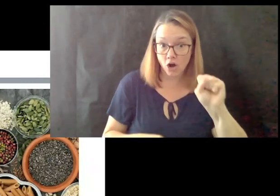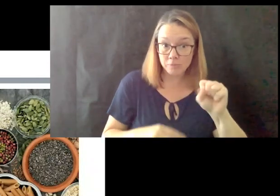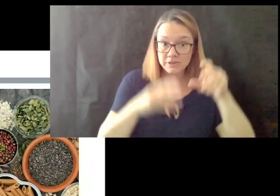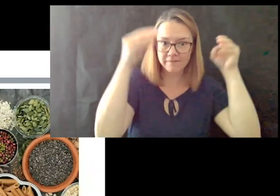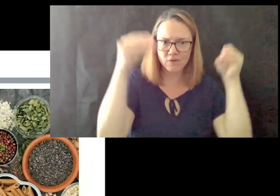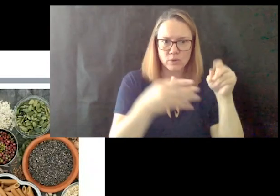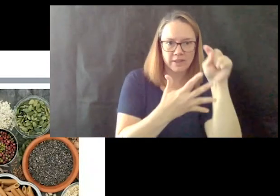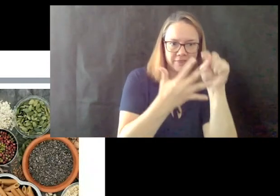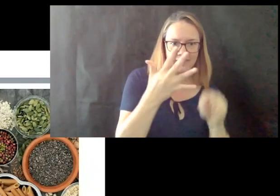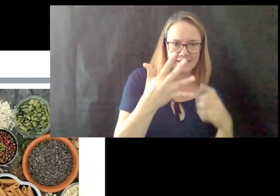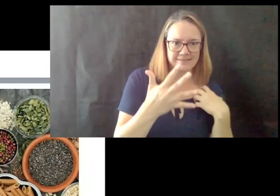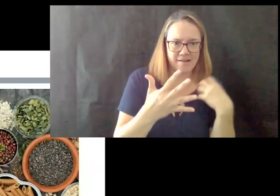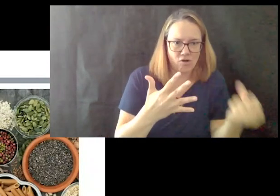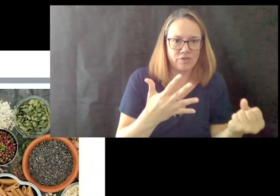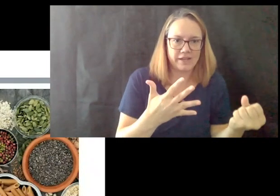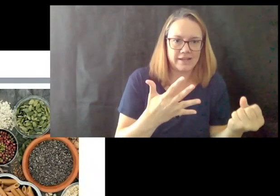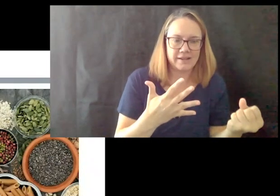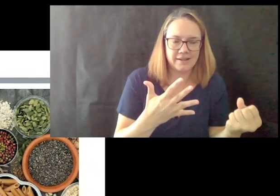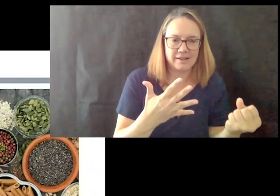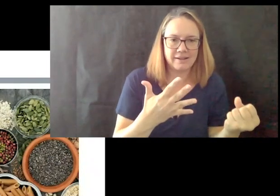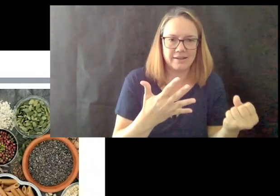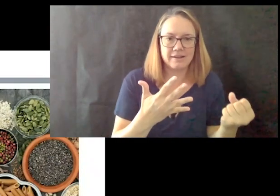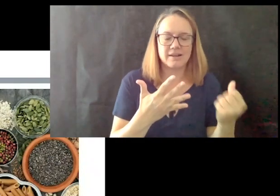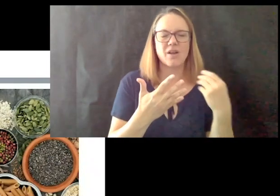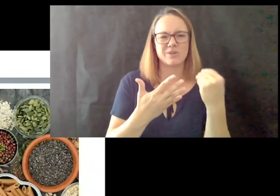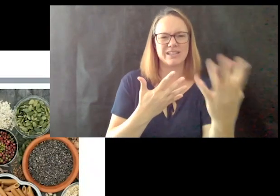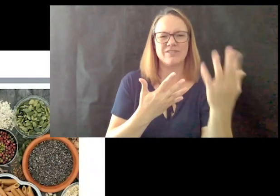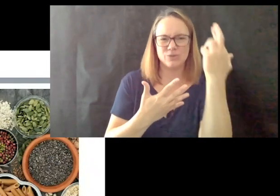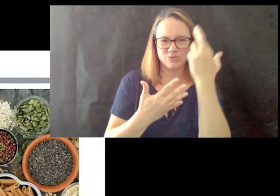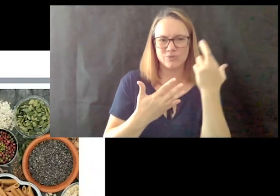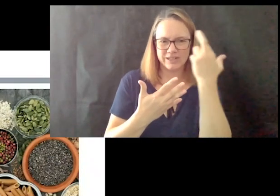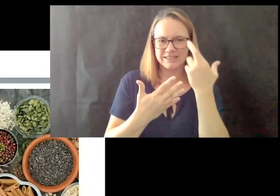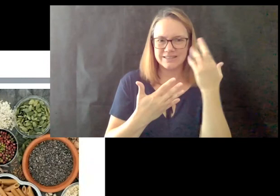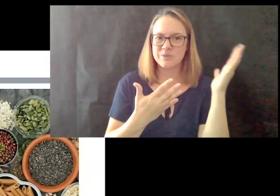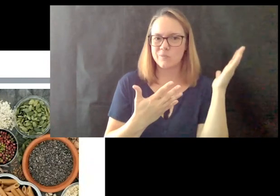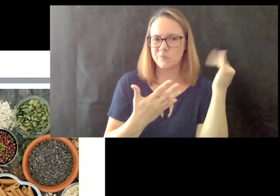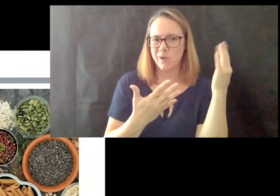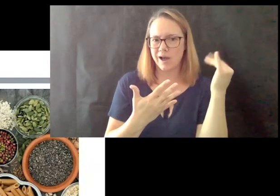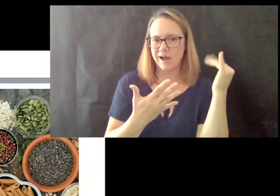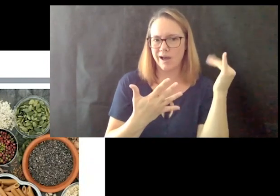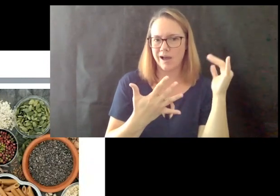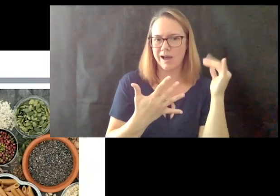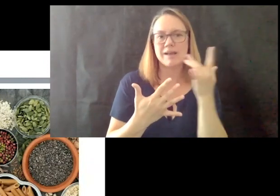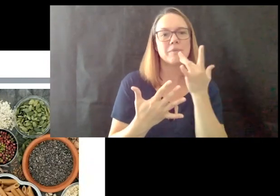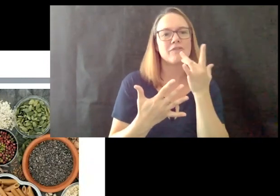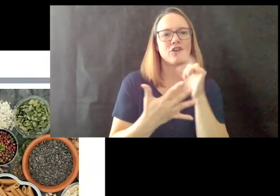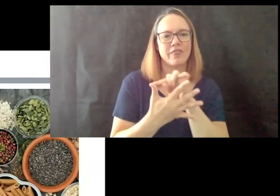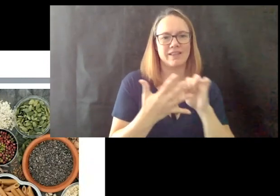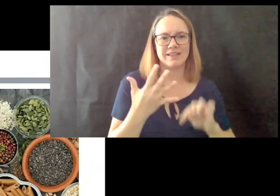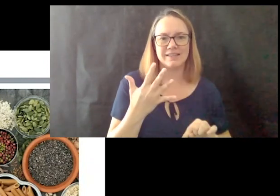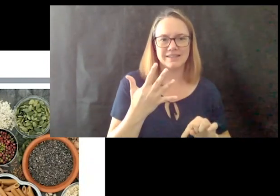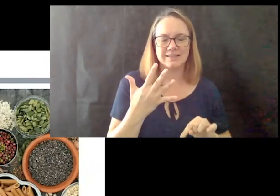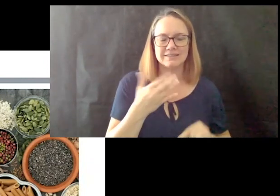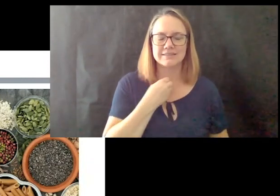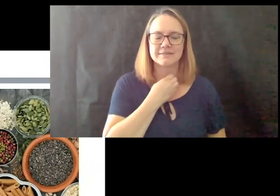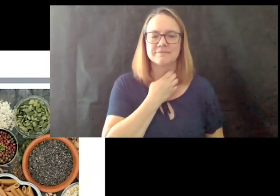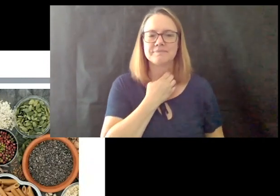focus on these healthier ones. And I'll give you some reasons as to why these are the chosen and preferred